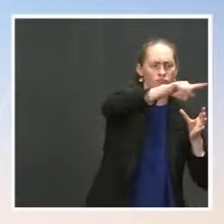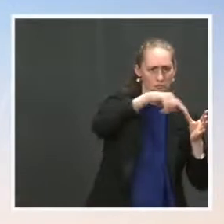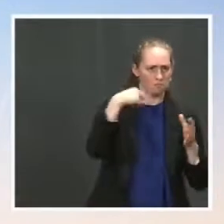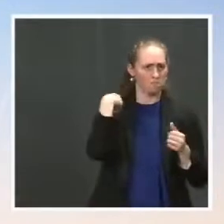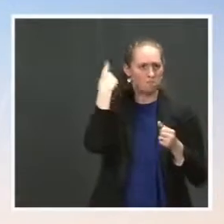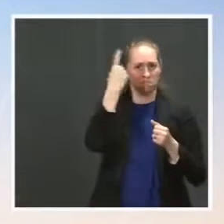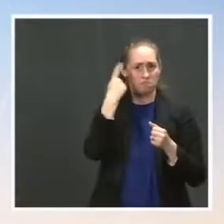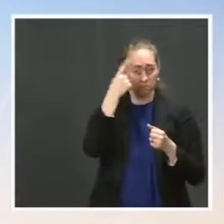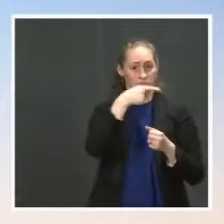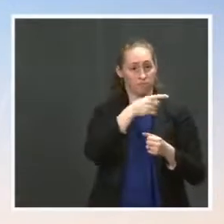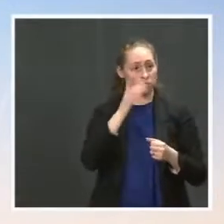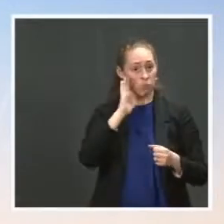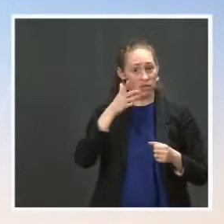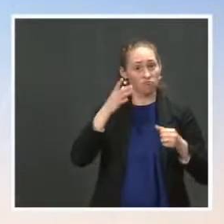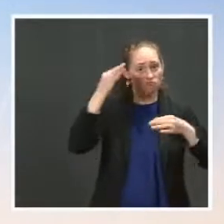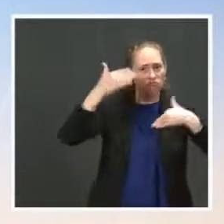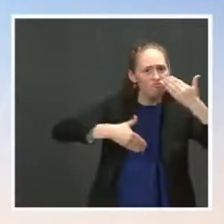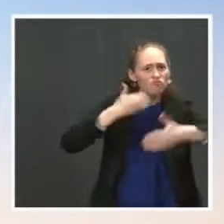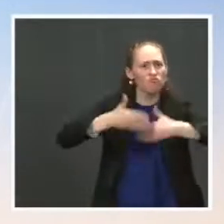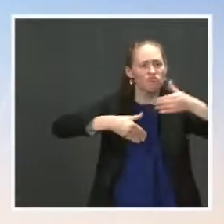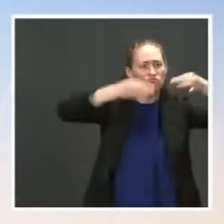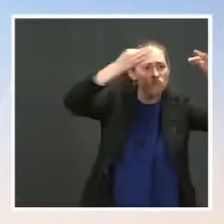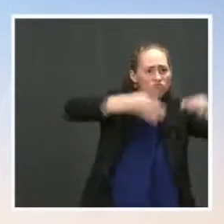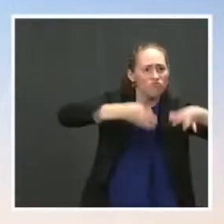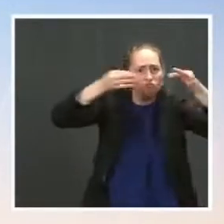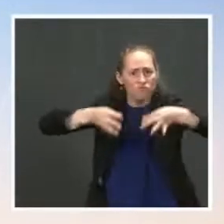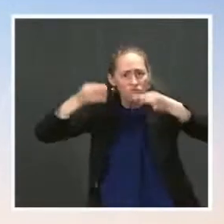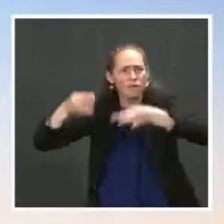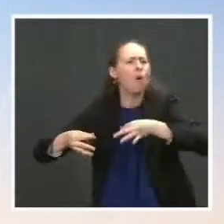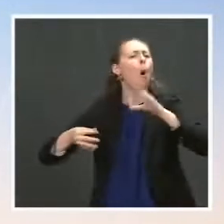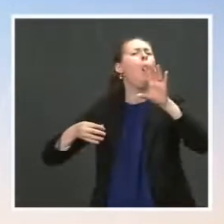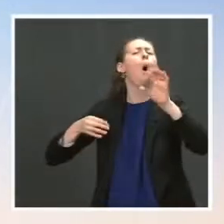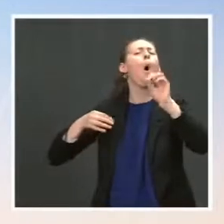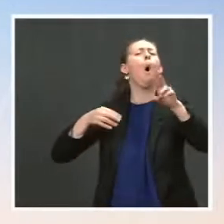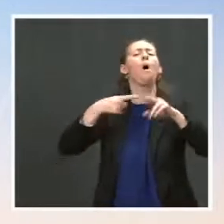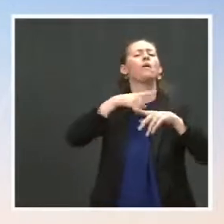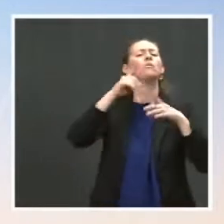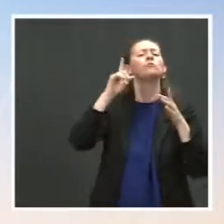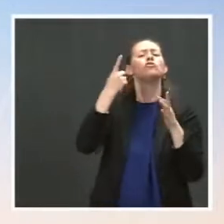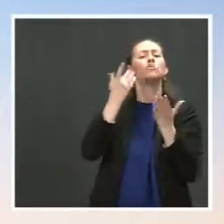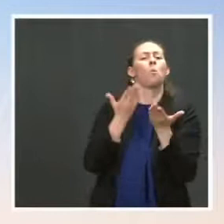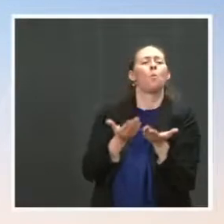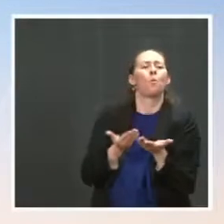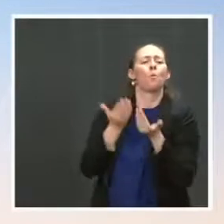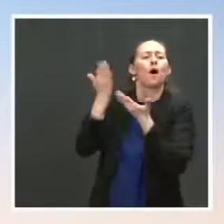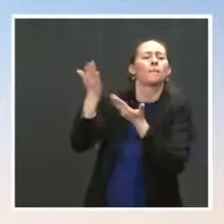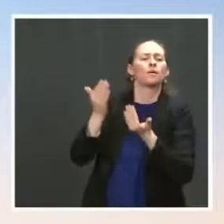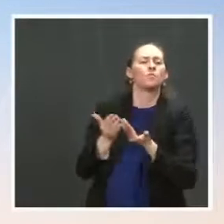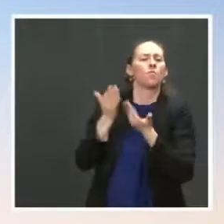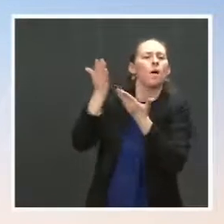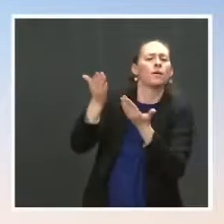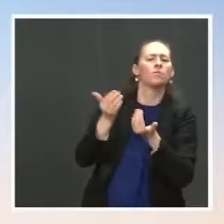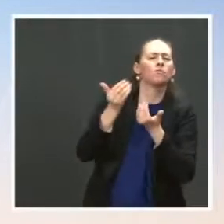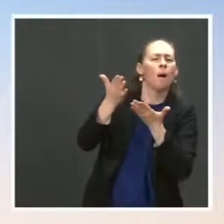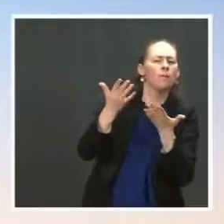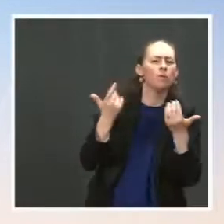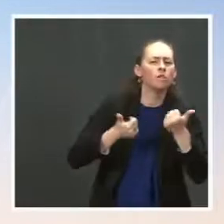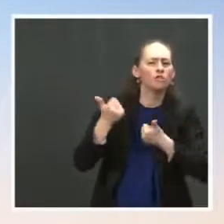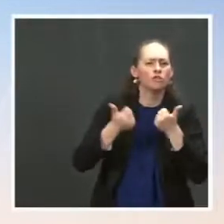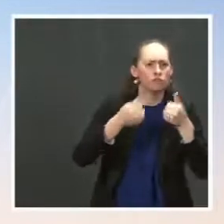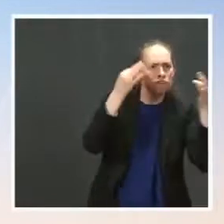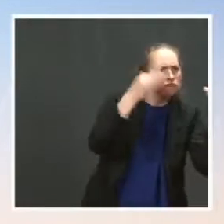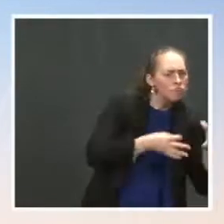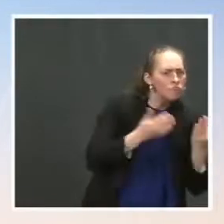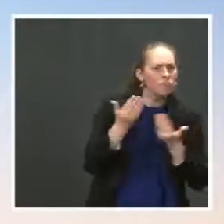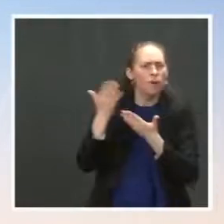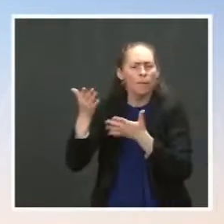decided not to make any specific recommendations for or against the issues that they're